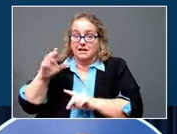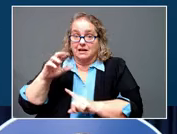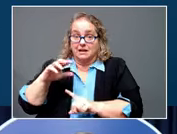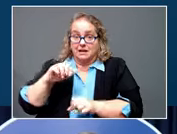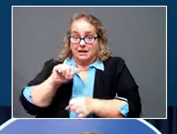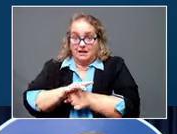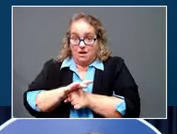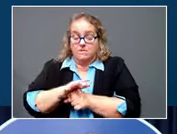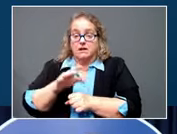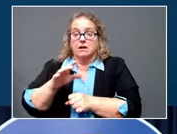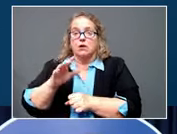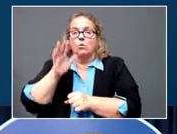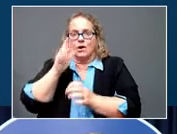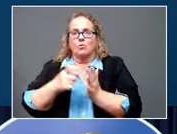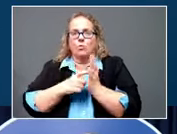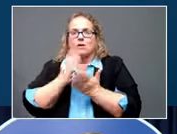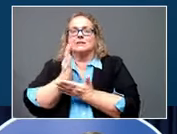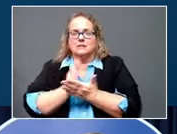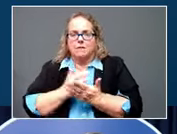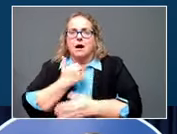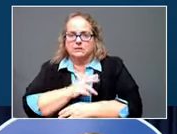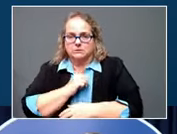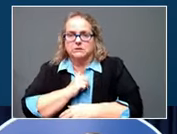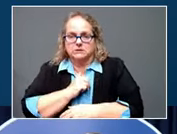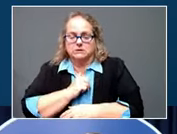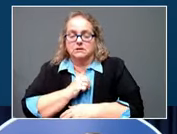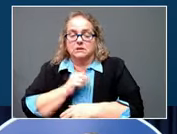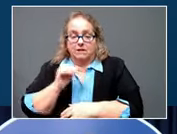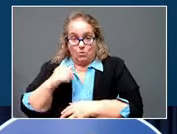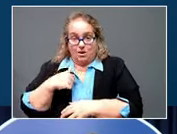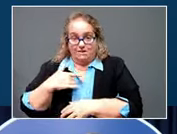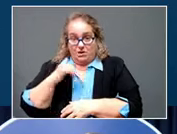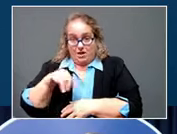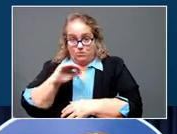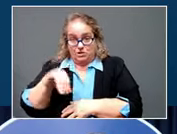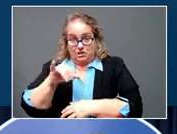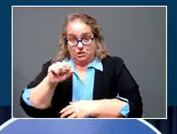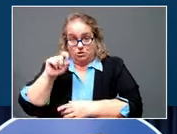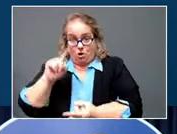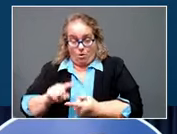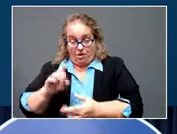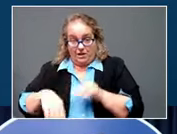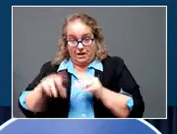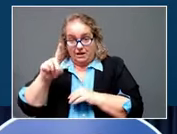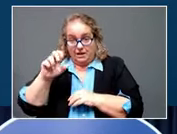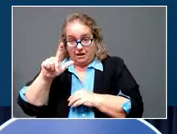reason to believe, that percentage is much lower than Delta, which was higher than Alpha,